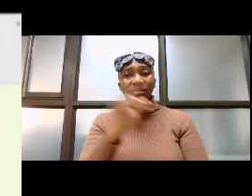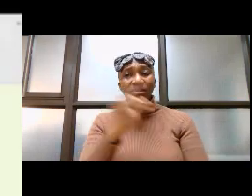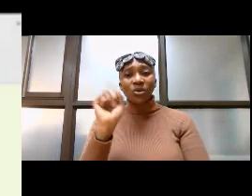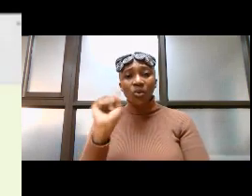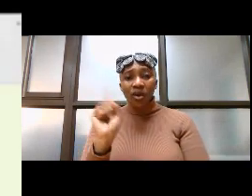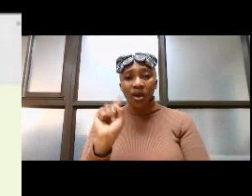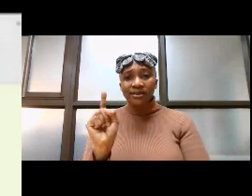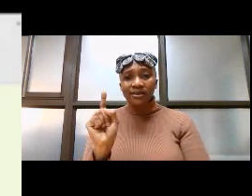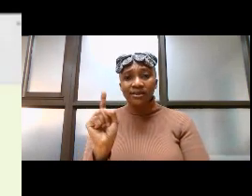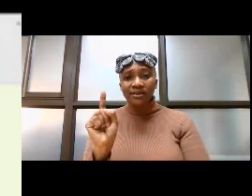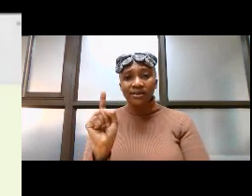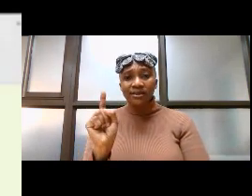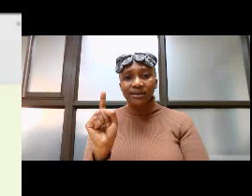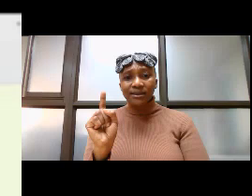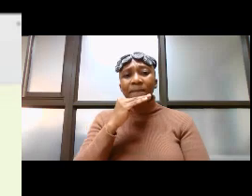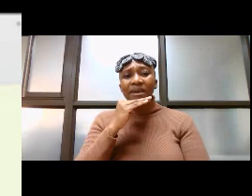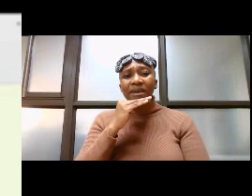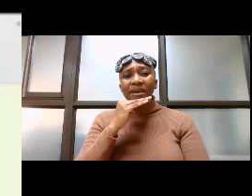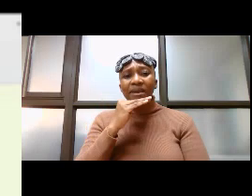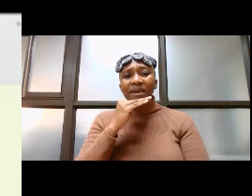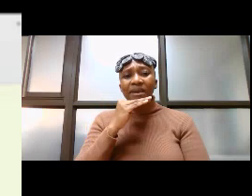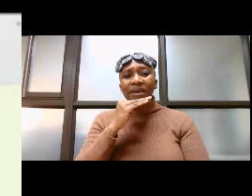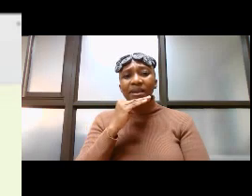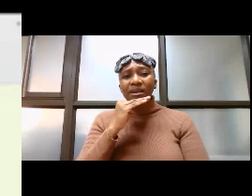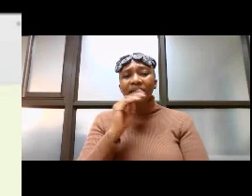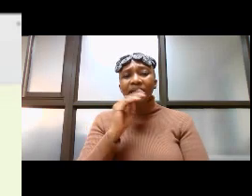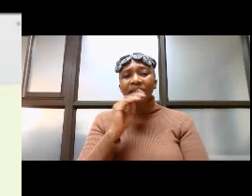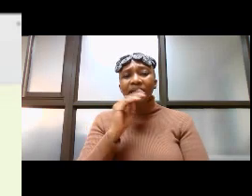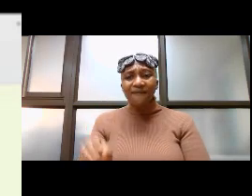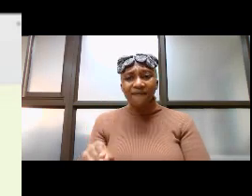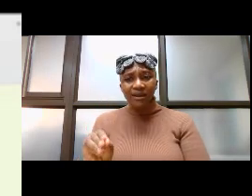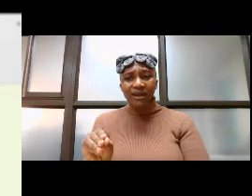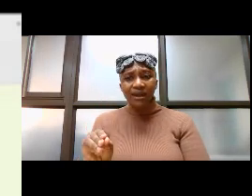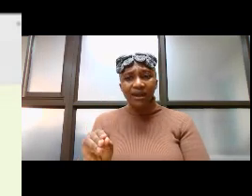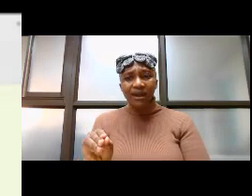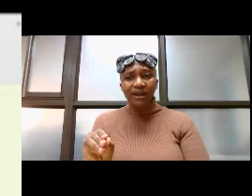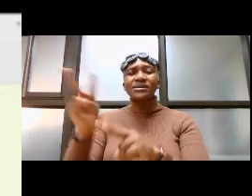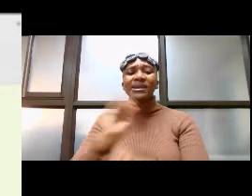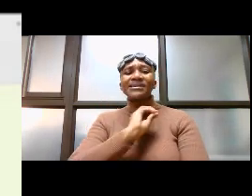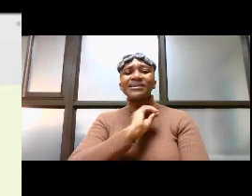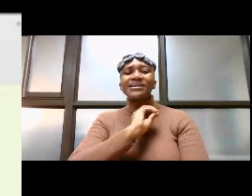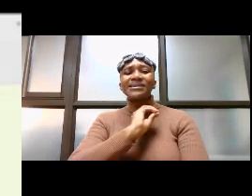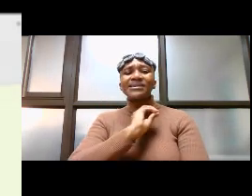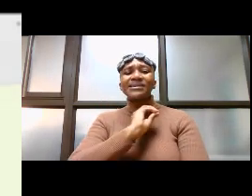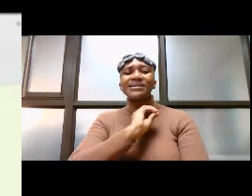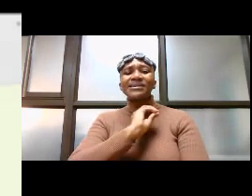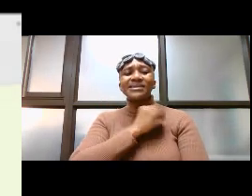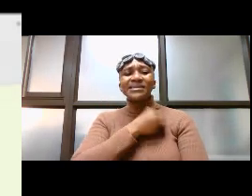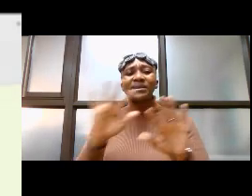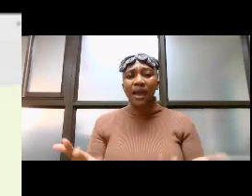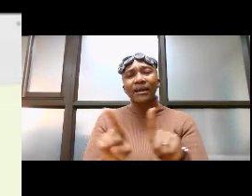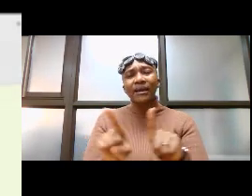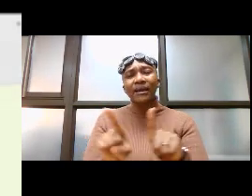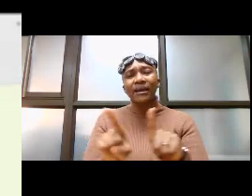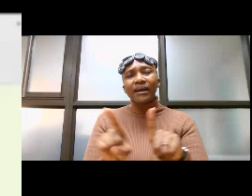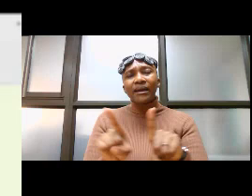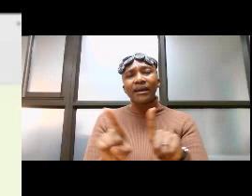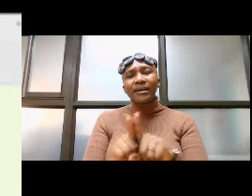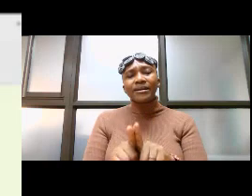how Africa considered disability was kind of different. Oh